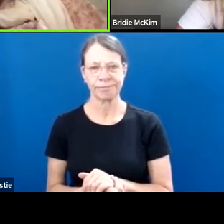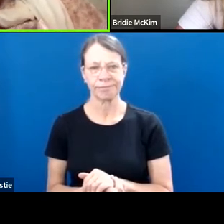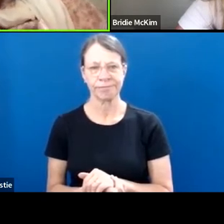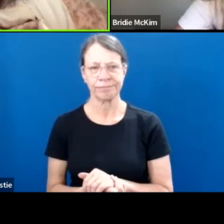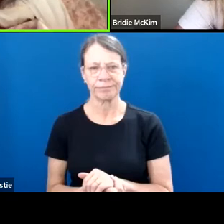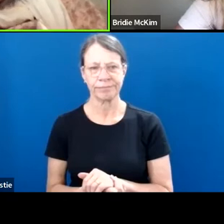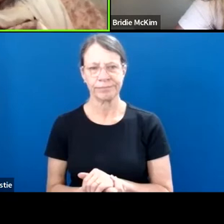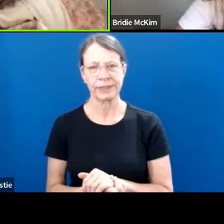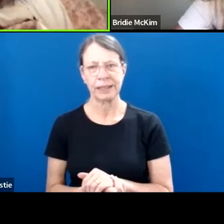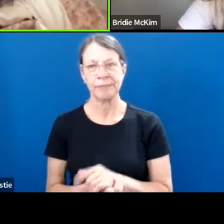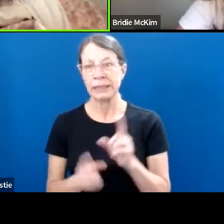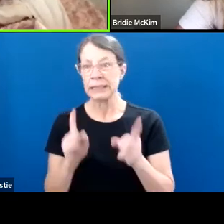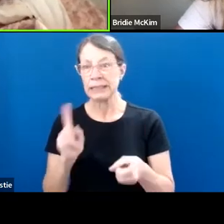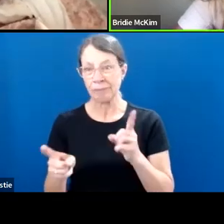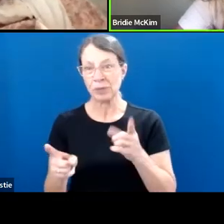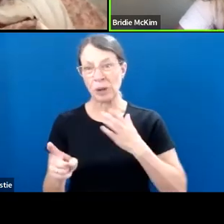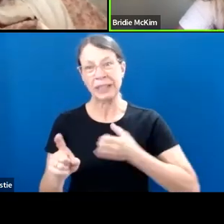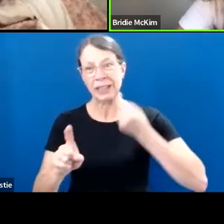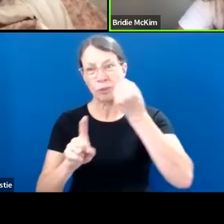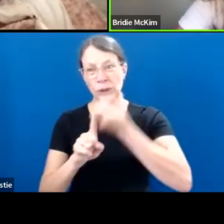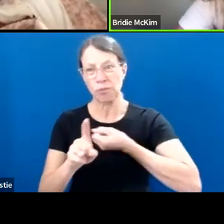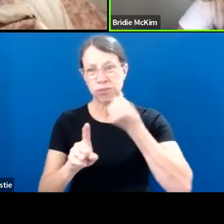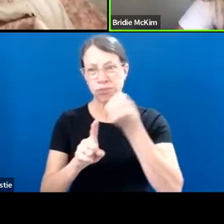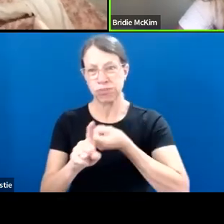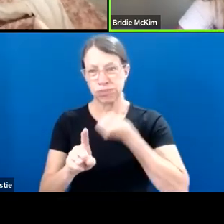strong advocacy.